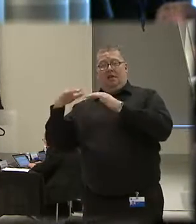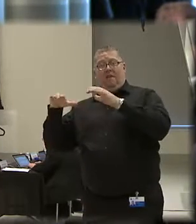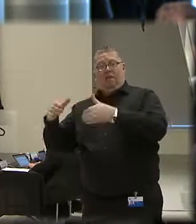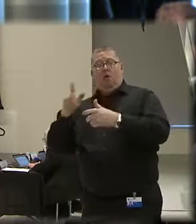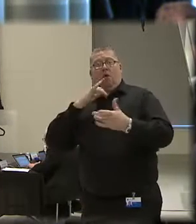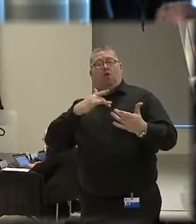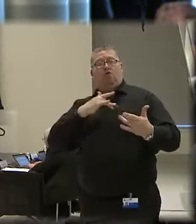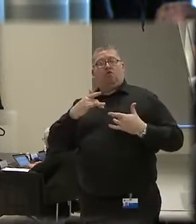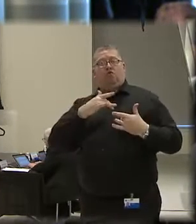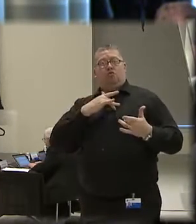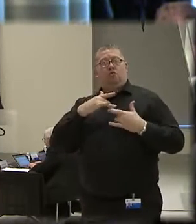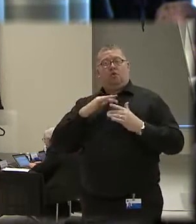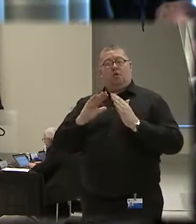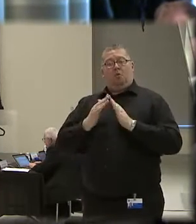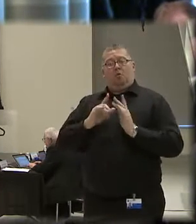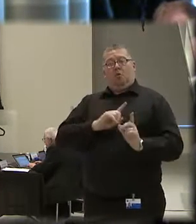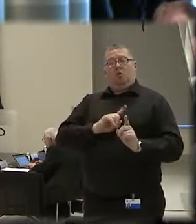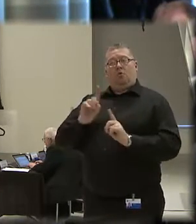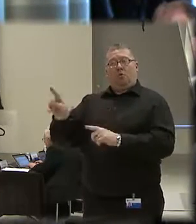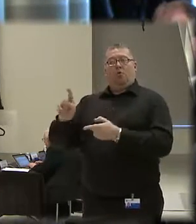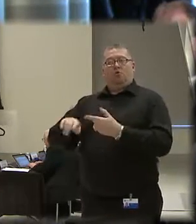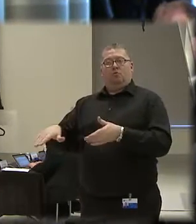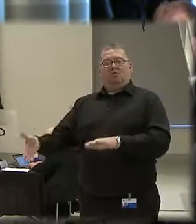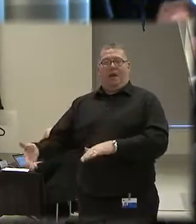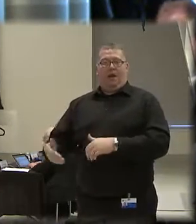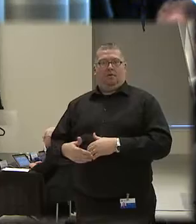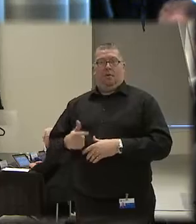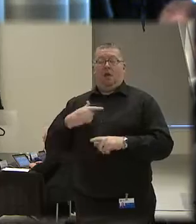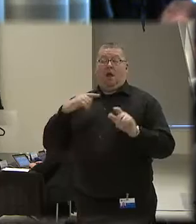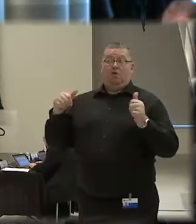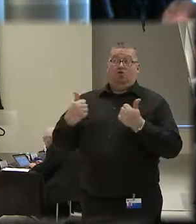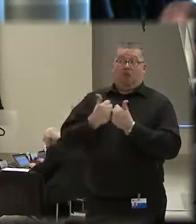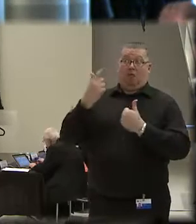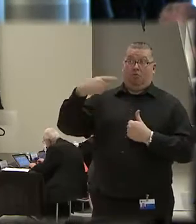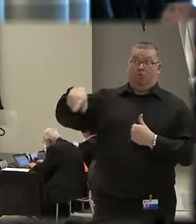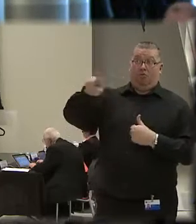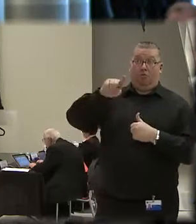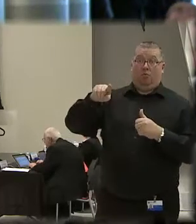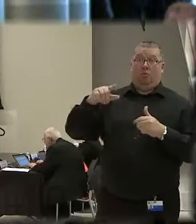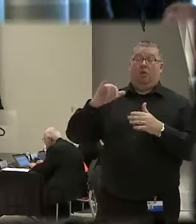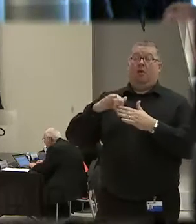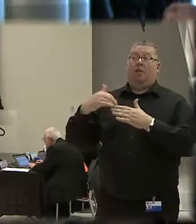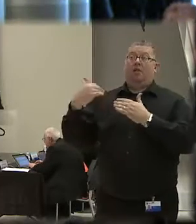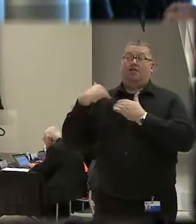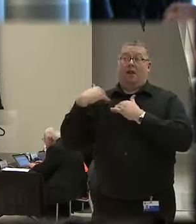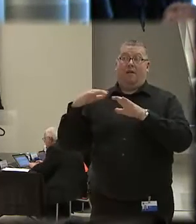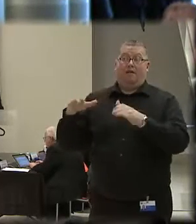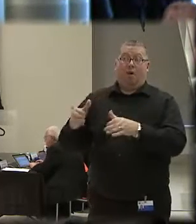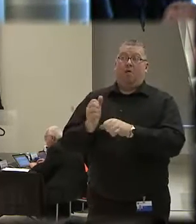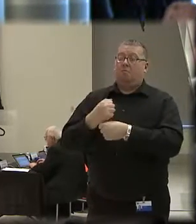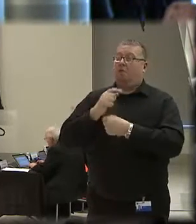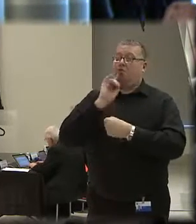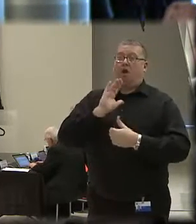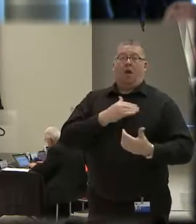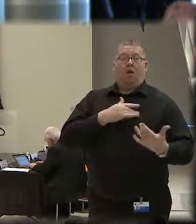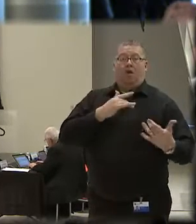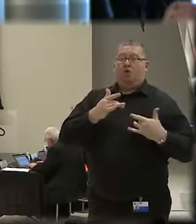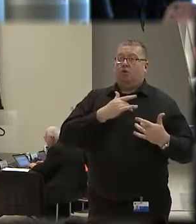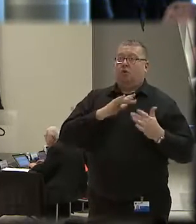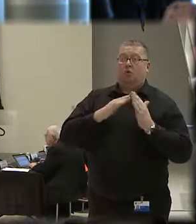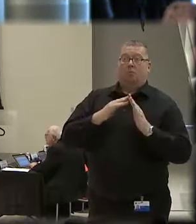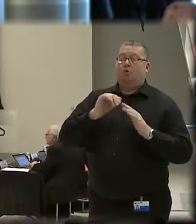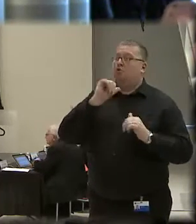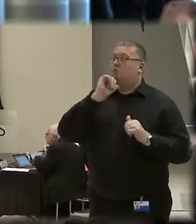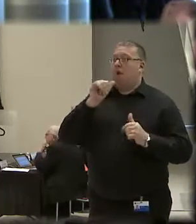concerns of the community go to die. I challenge you, the task force, to make sure that the concerns of the